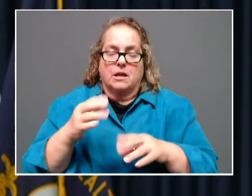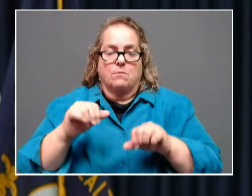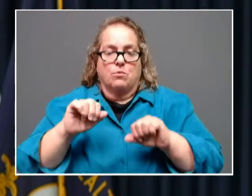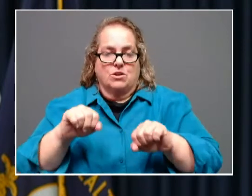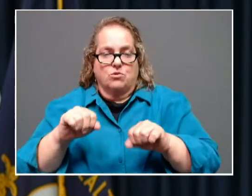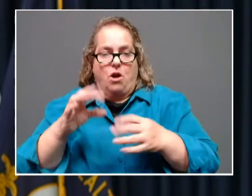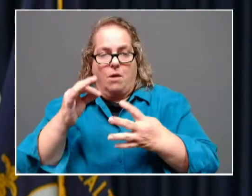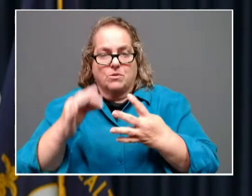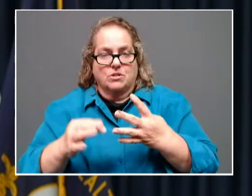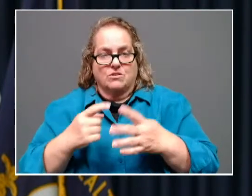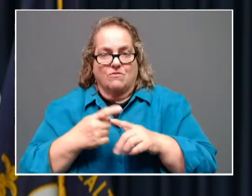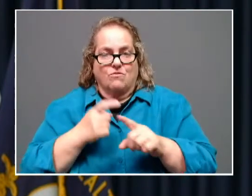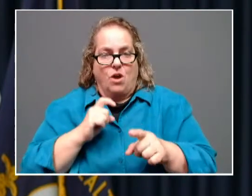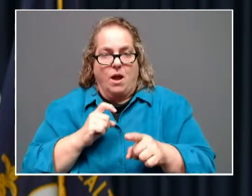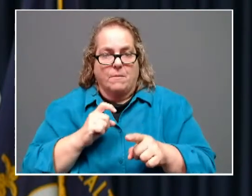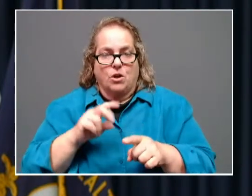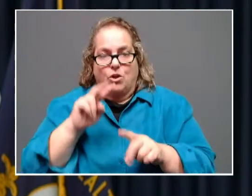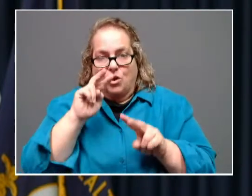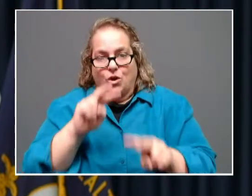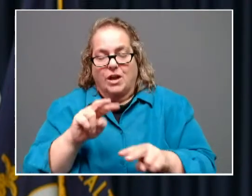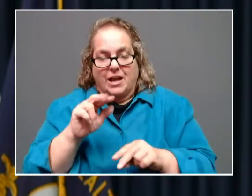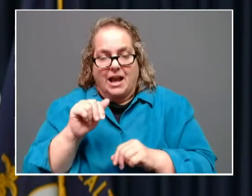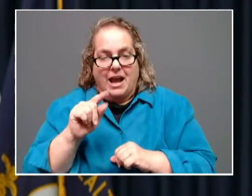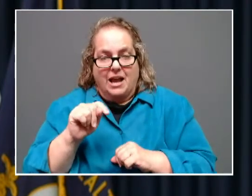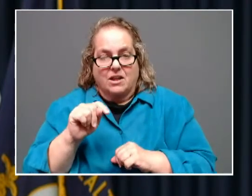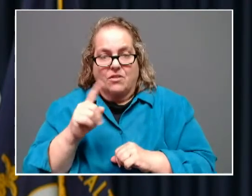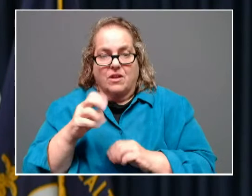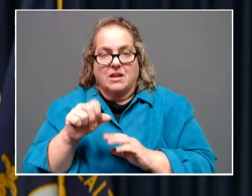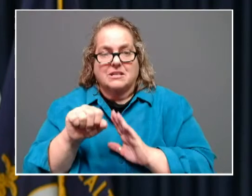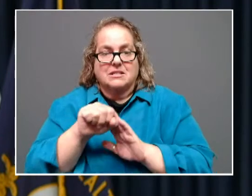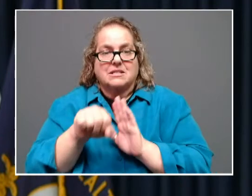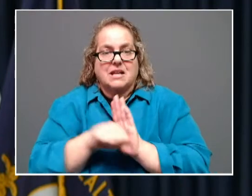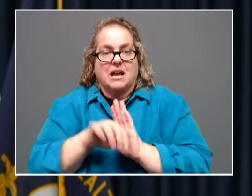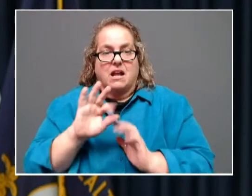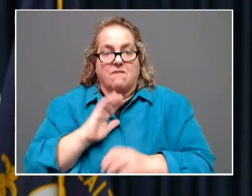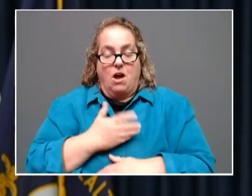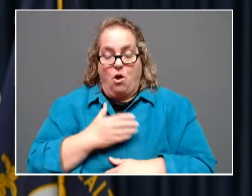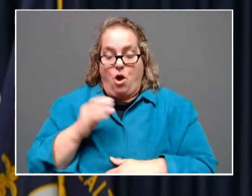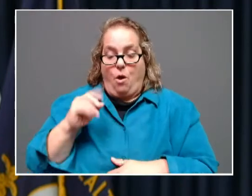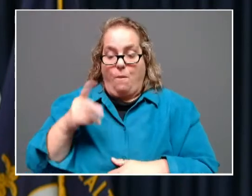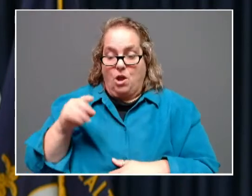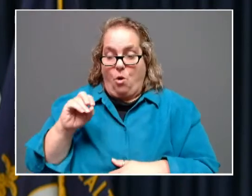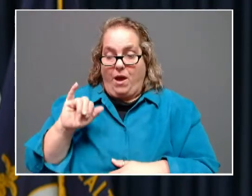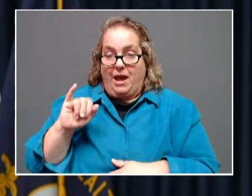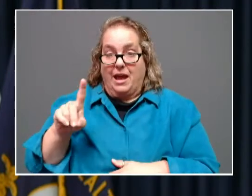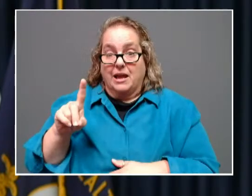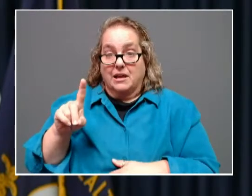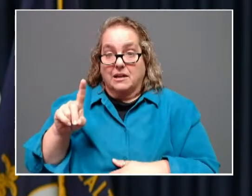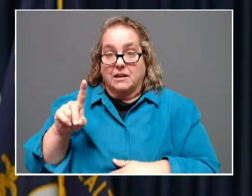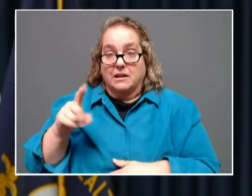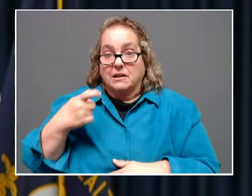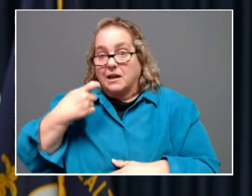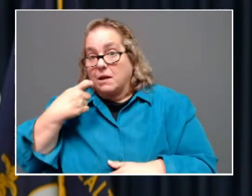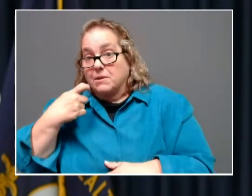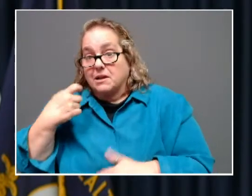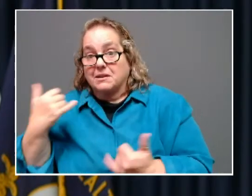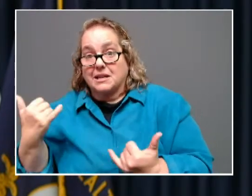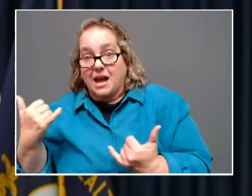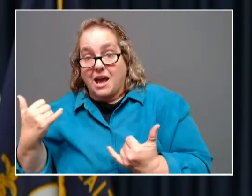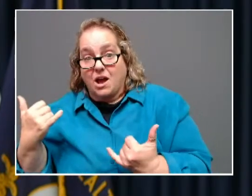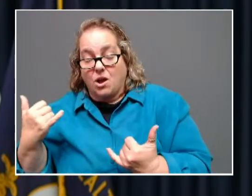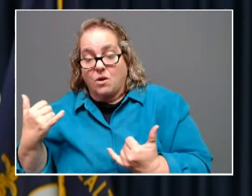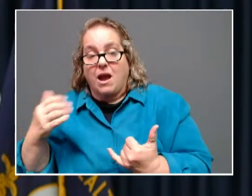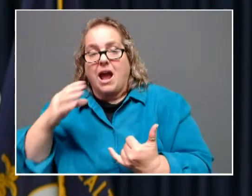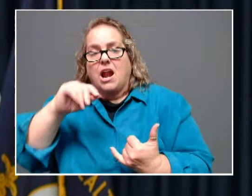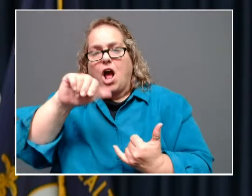from looking at the state of our opioid epidemic to other significant issues